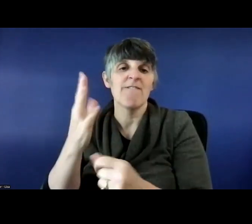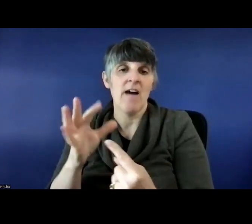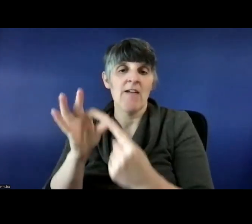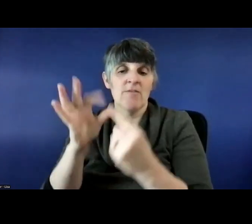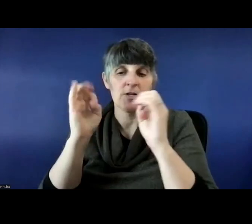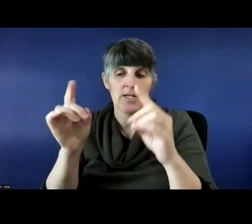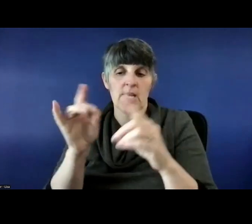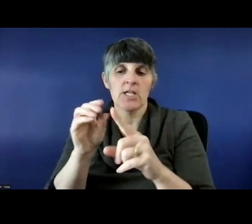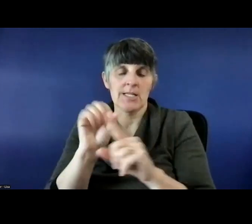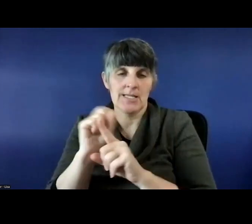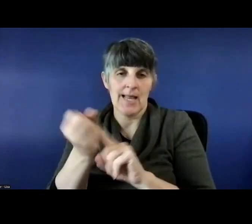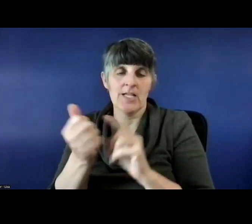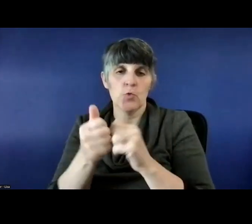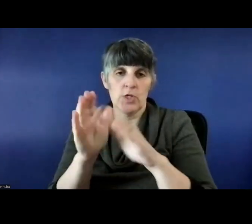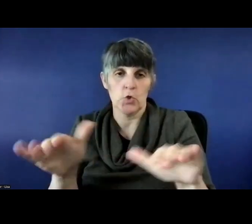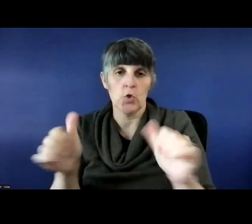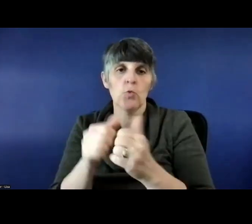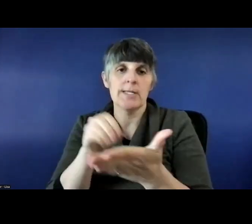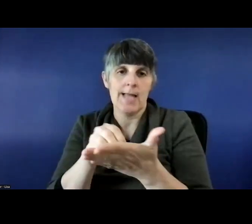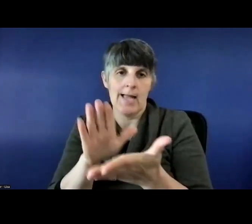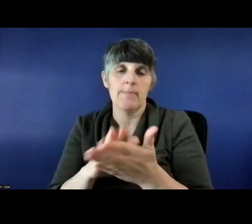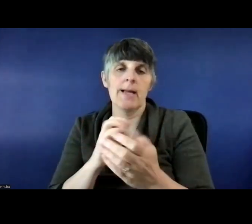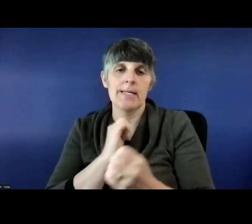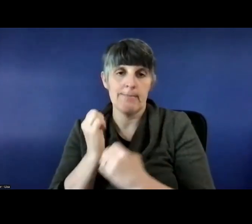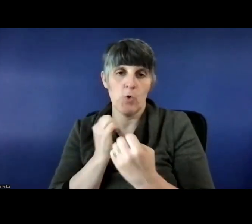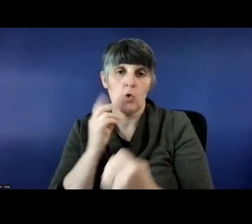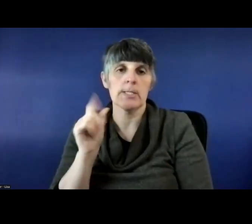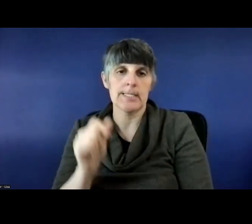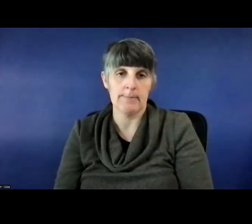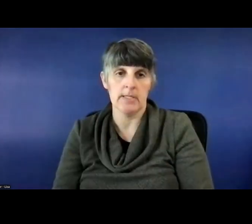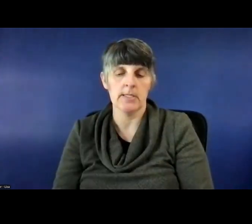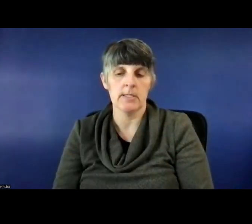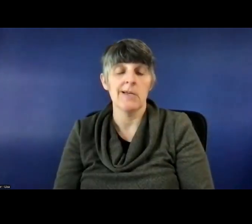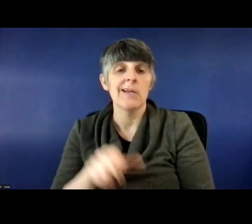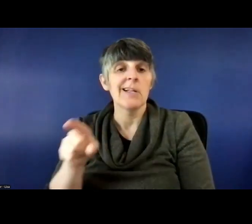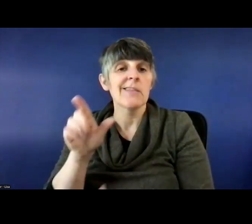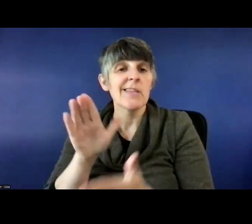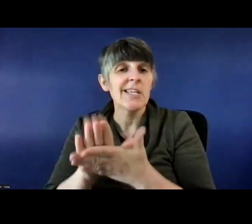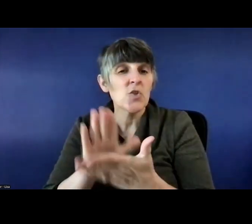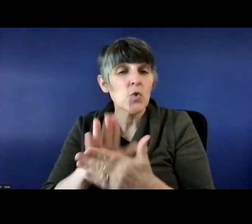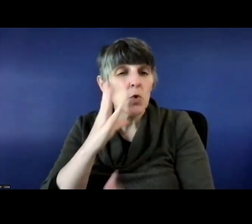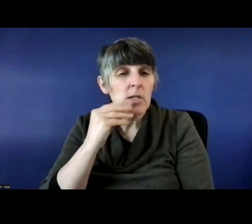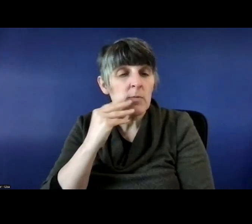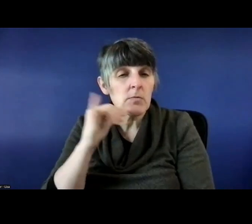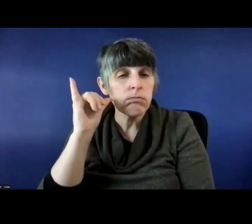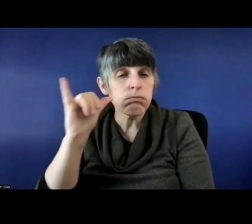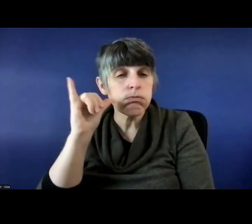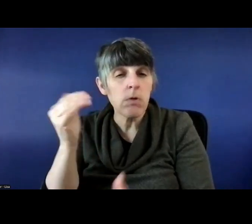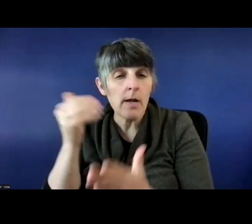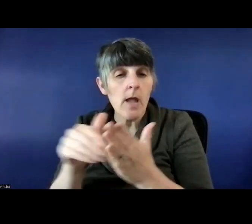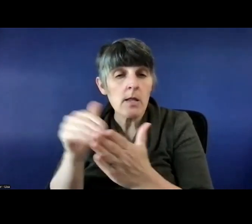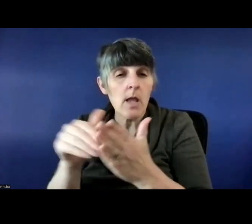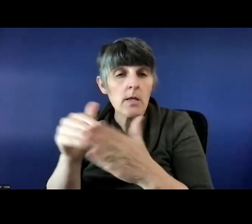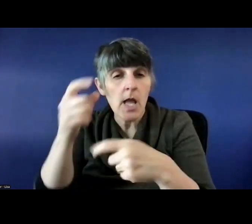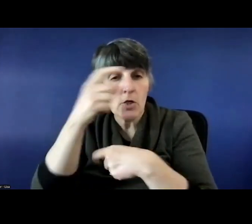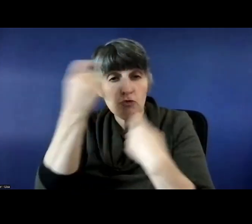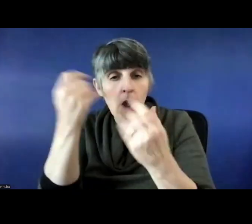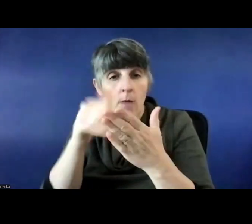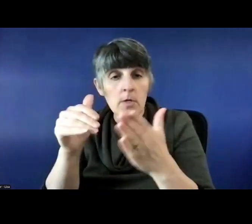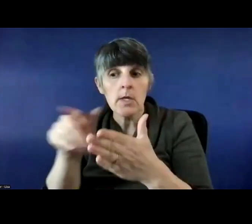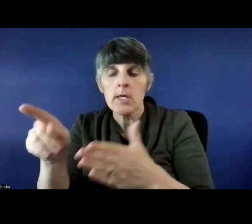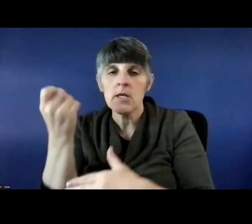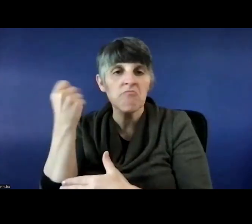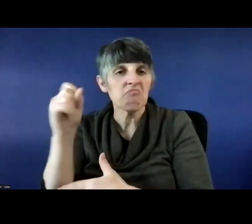settings for children with documented emotional disabilities. The school experiences were so re-traumatizing that he began refusing to